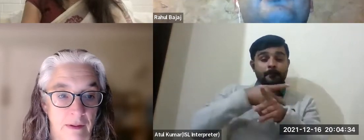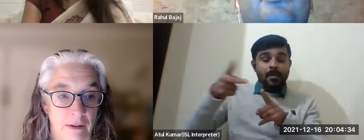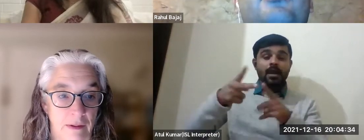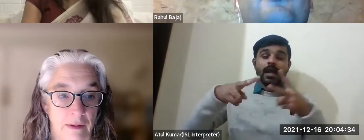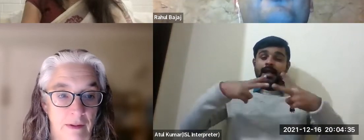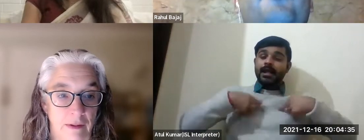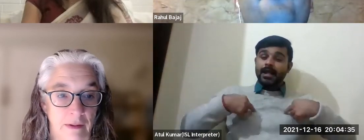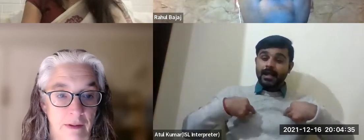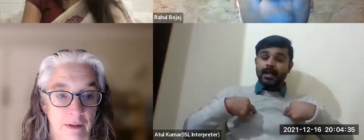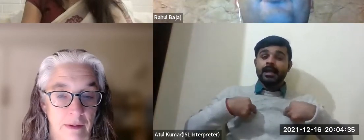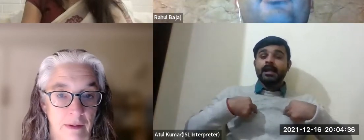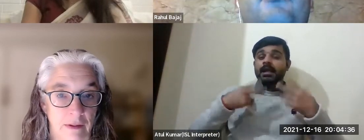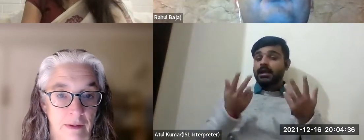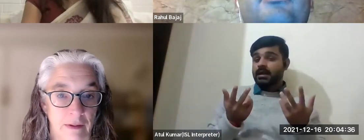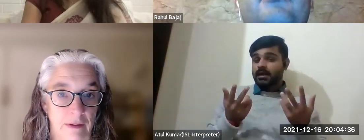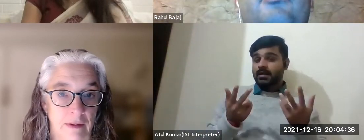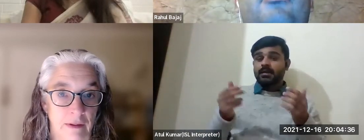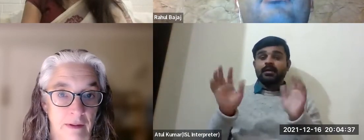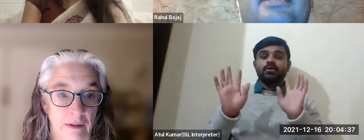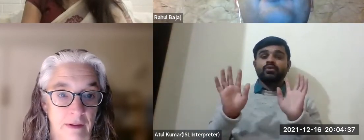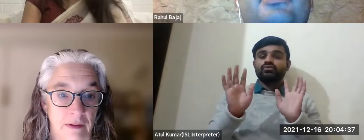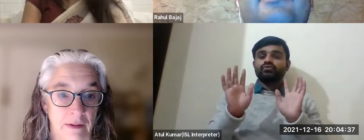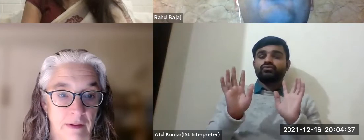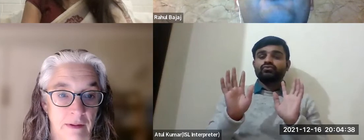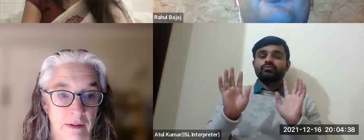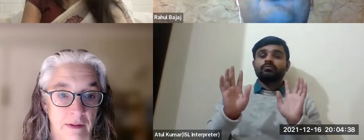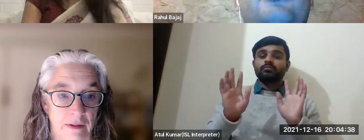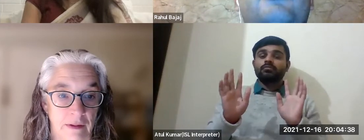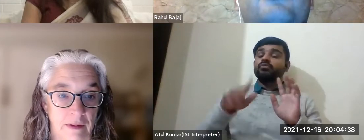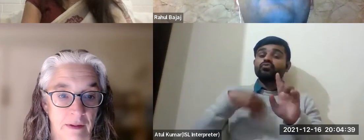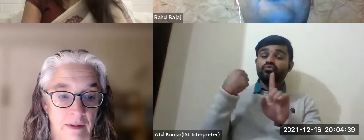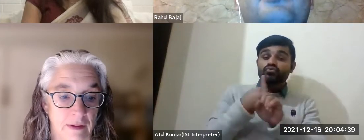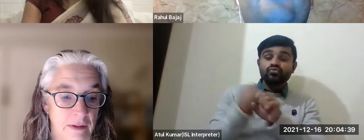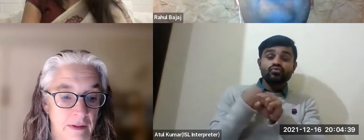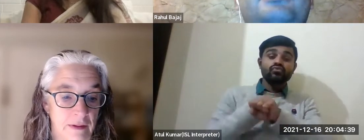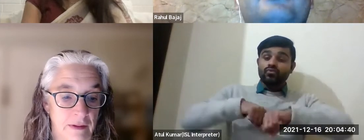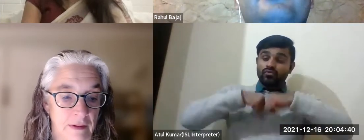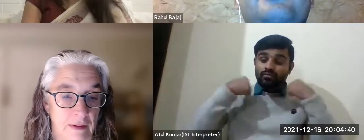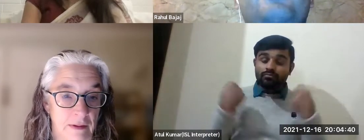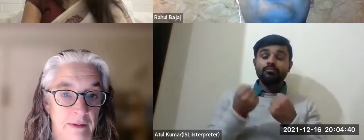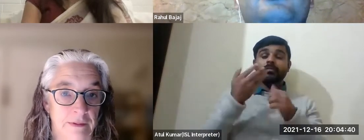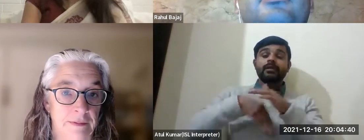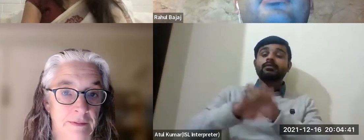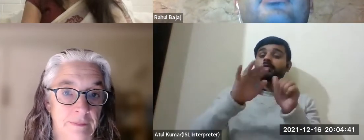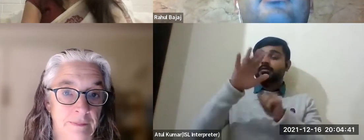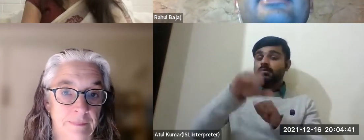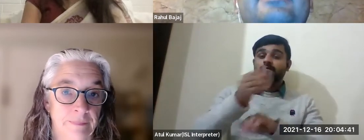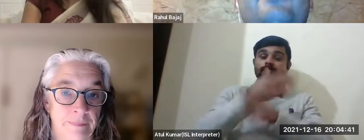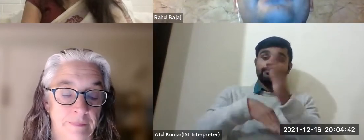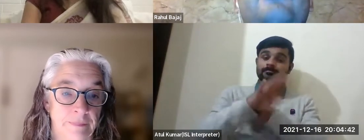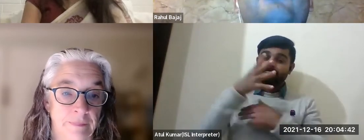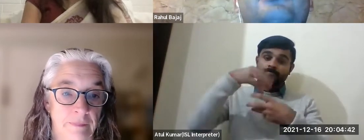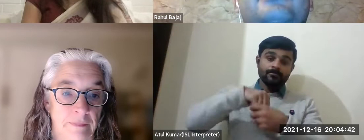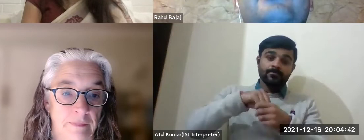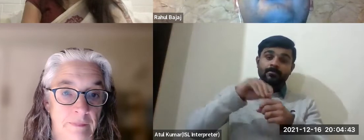advocates for the advocates who work on the cause of empowering the disabled.